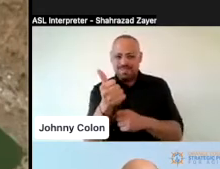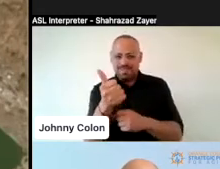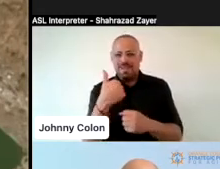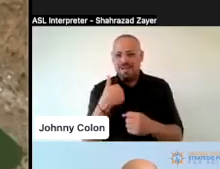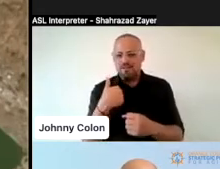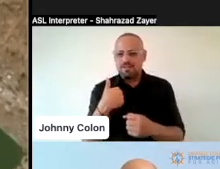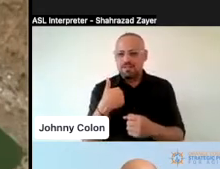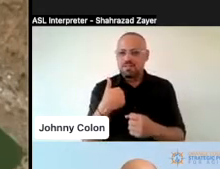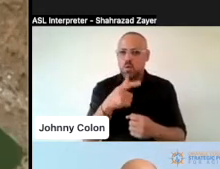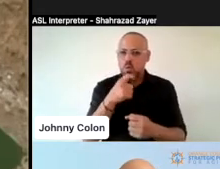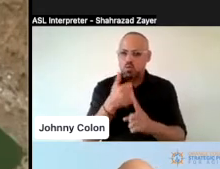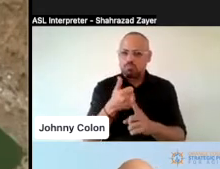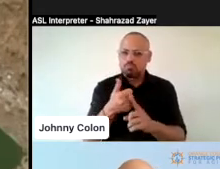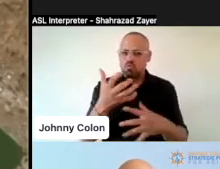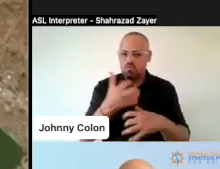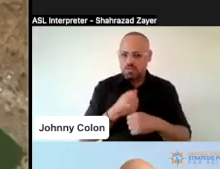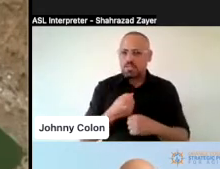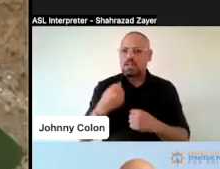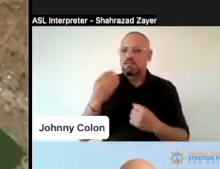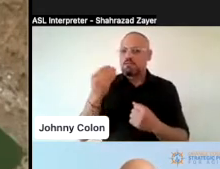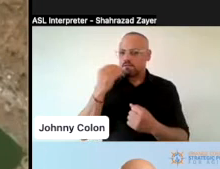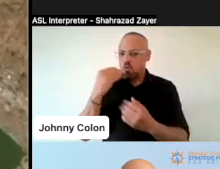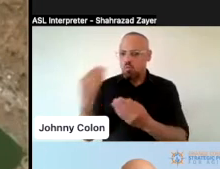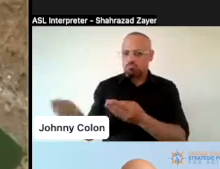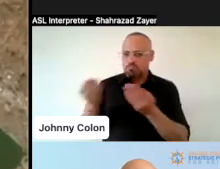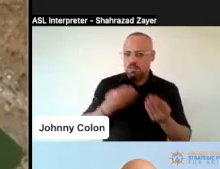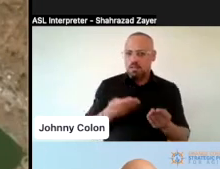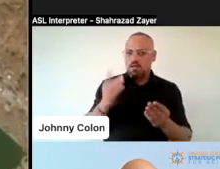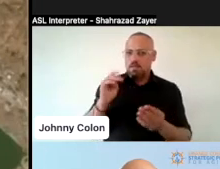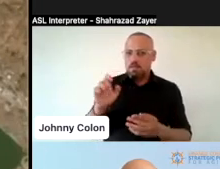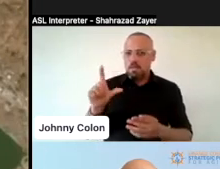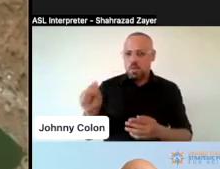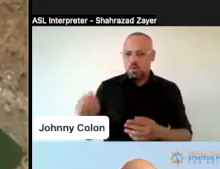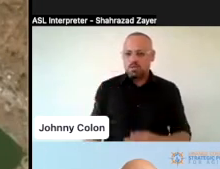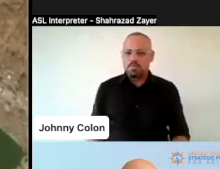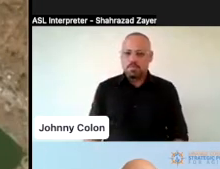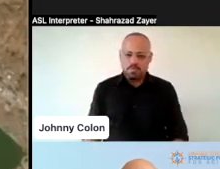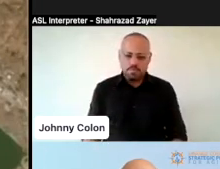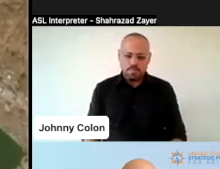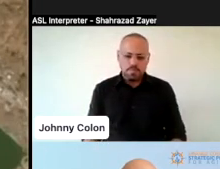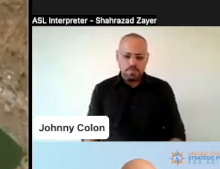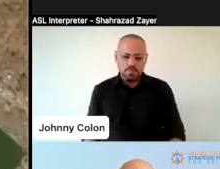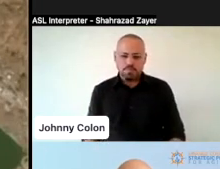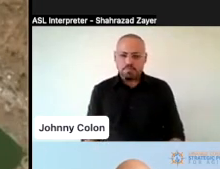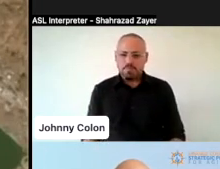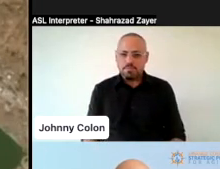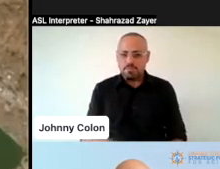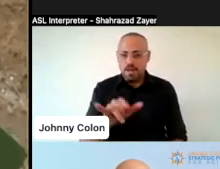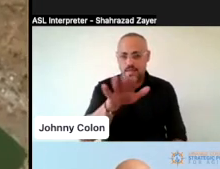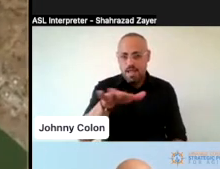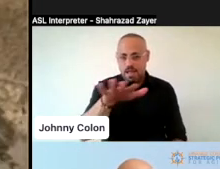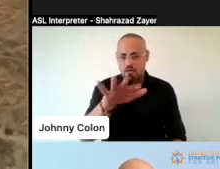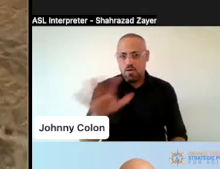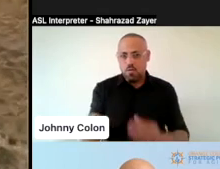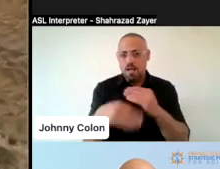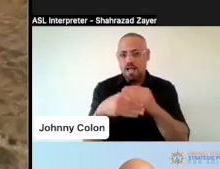were 10 who received home delivered meals. In this layer, we added all